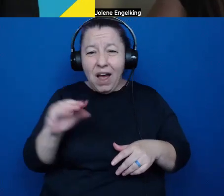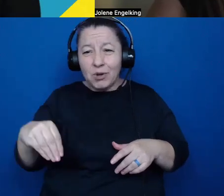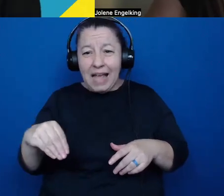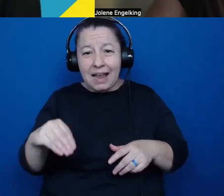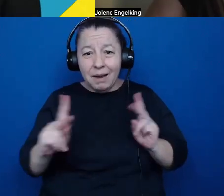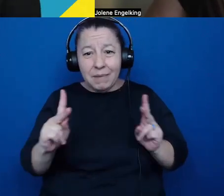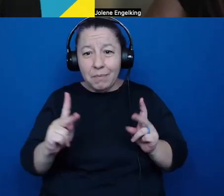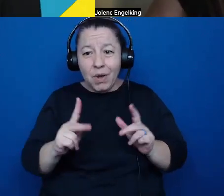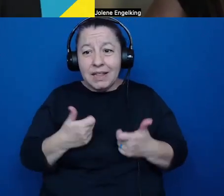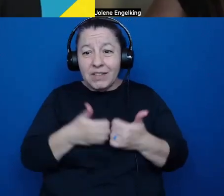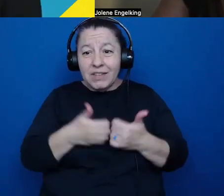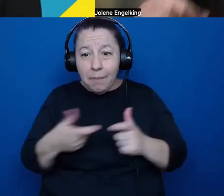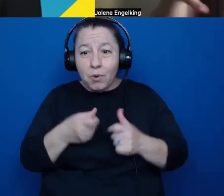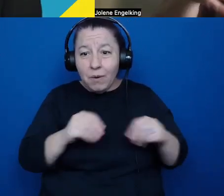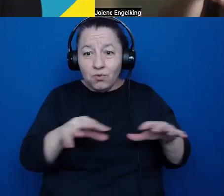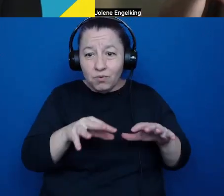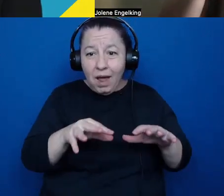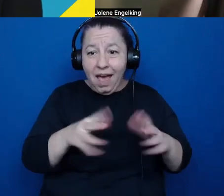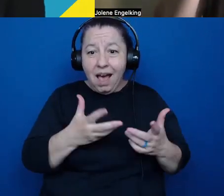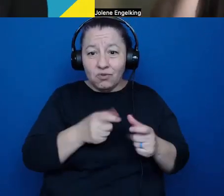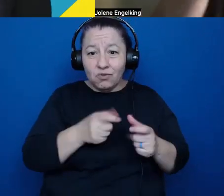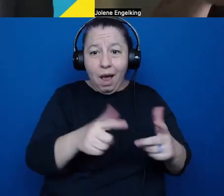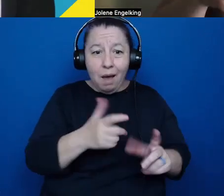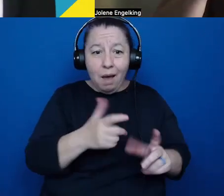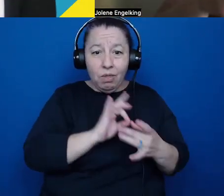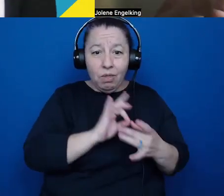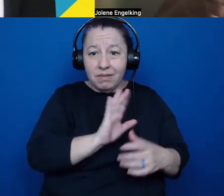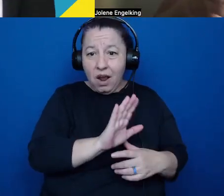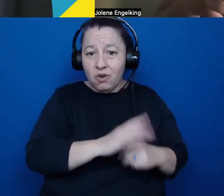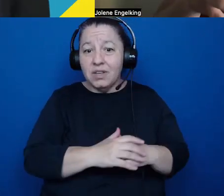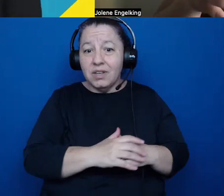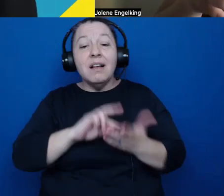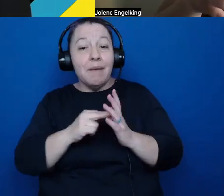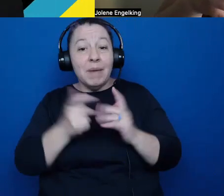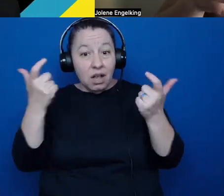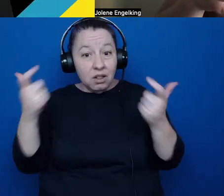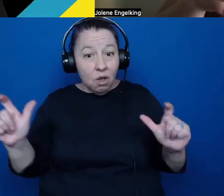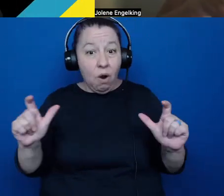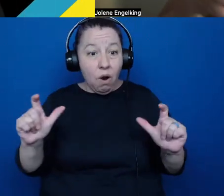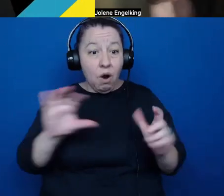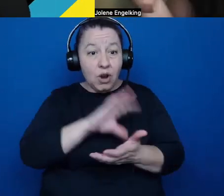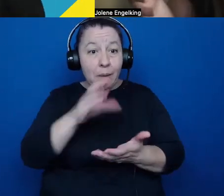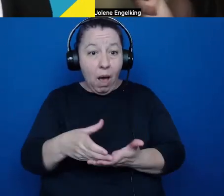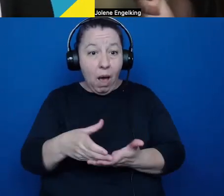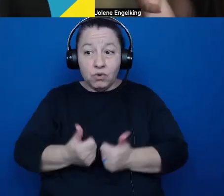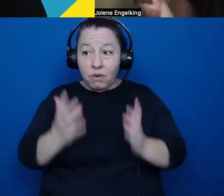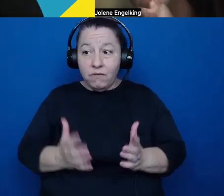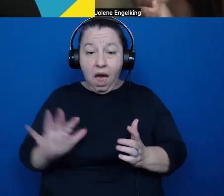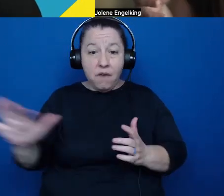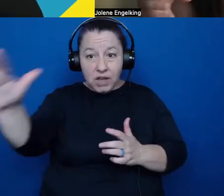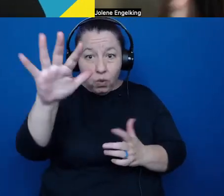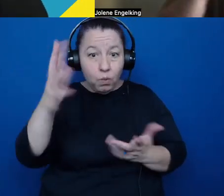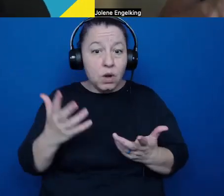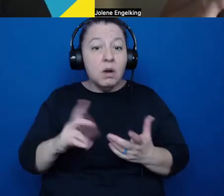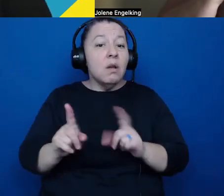lands, which means that huge amount of survivors that are out there are also likely not